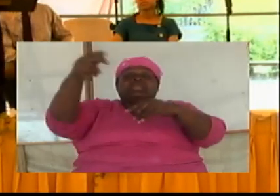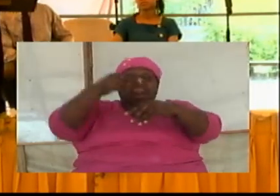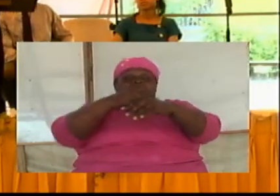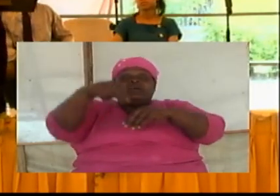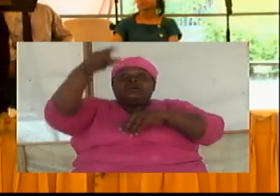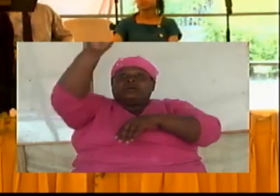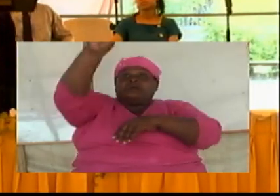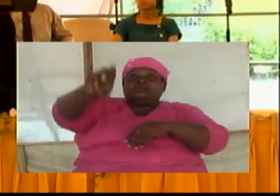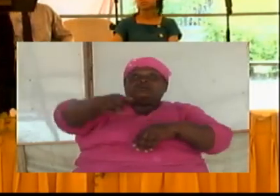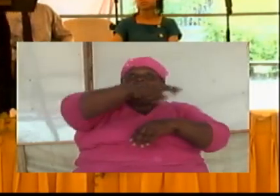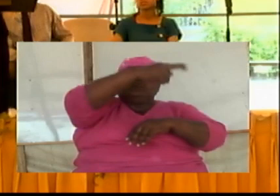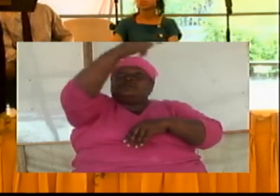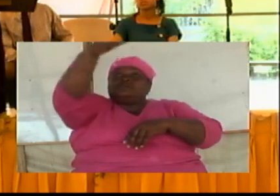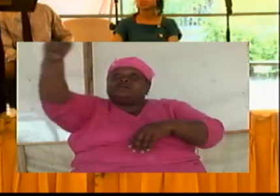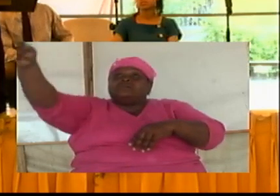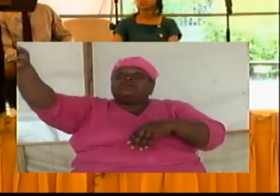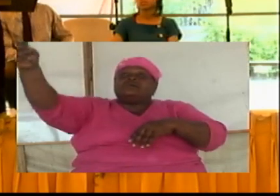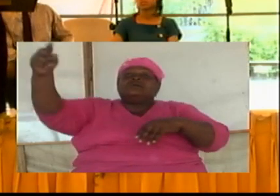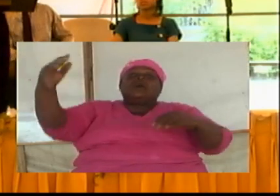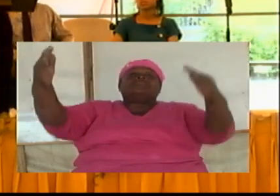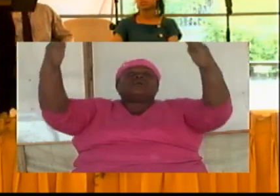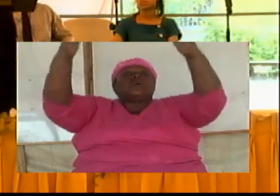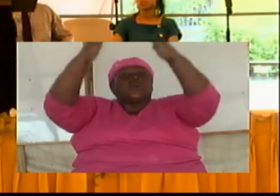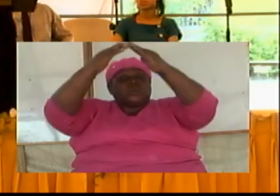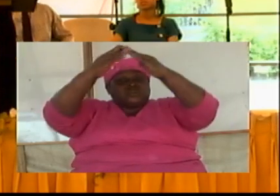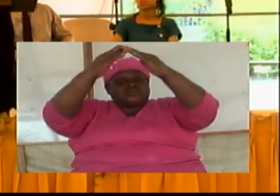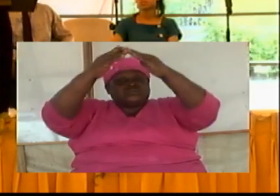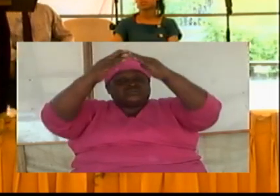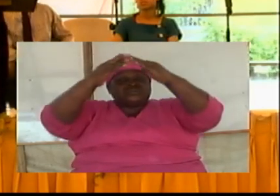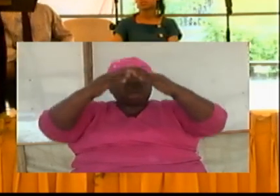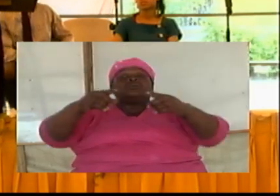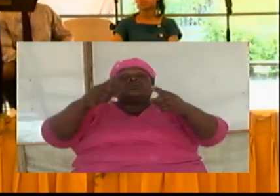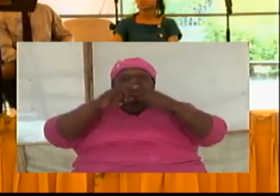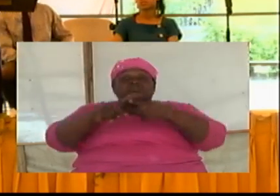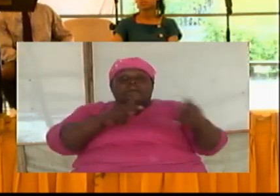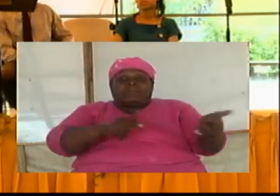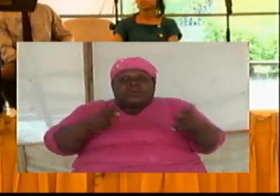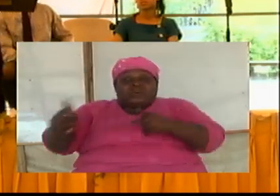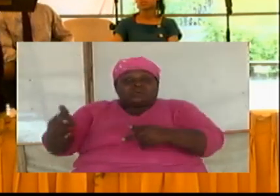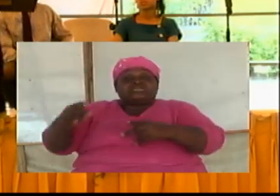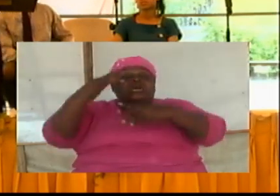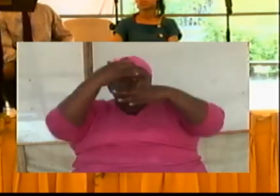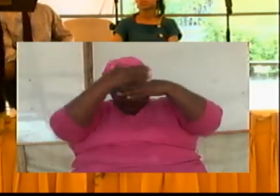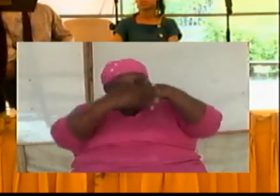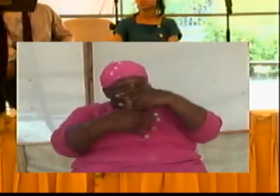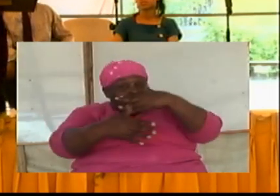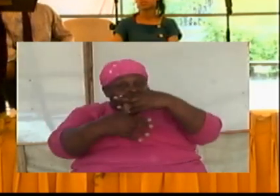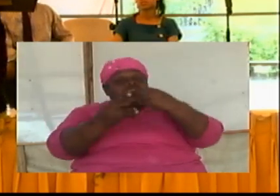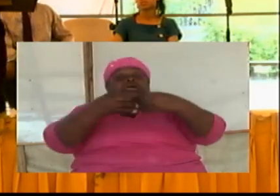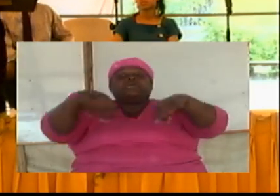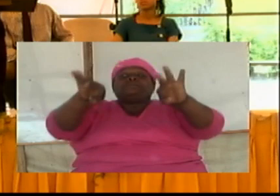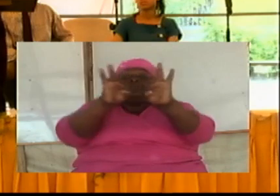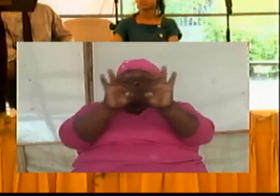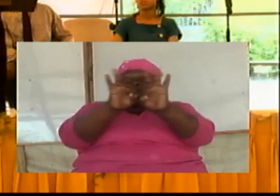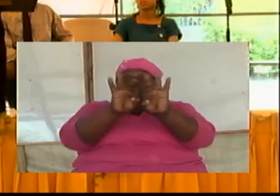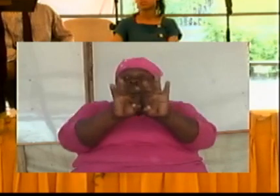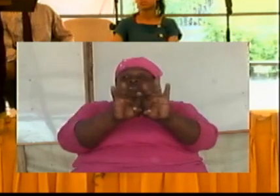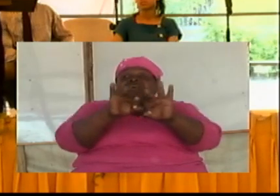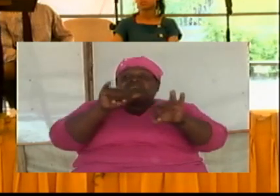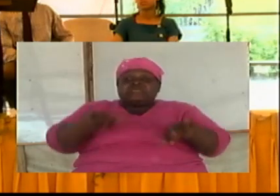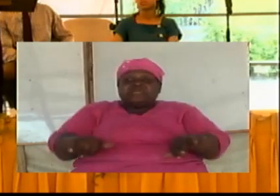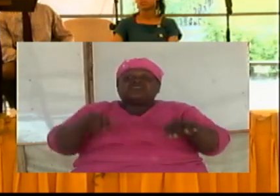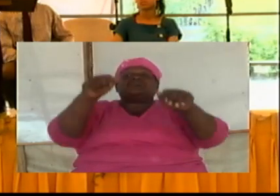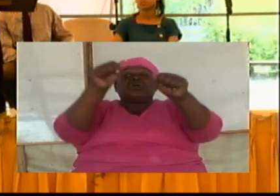their houses. Praise the Lord Jesus. In addition to putting the blood there, it is important that